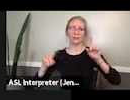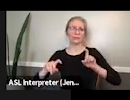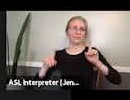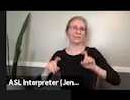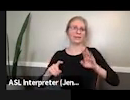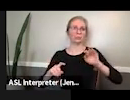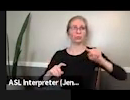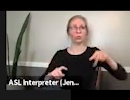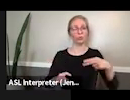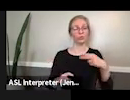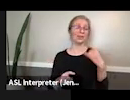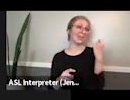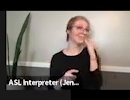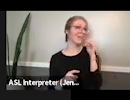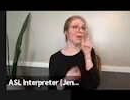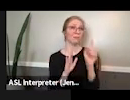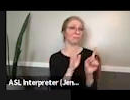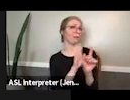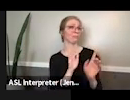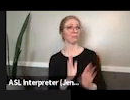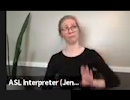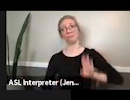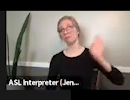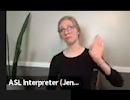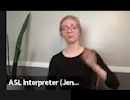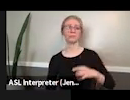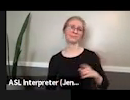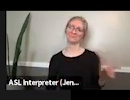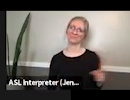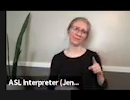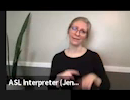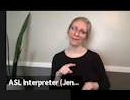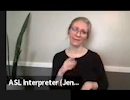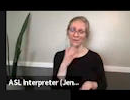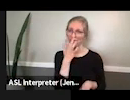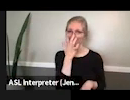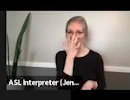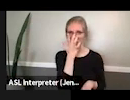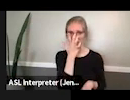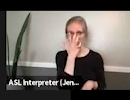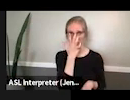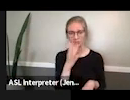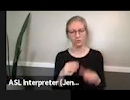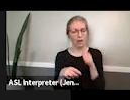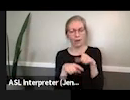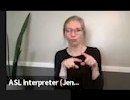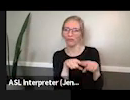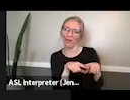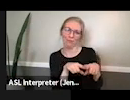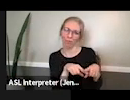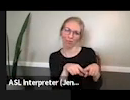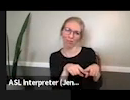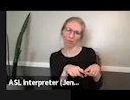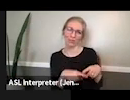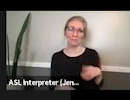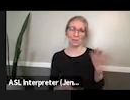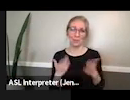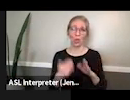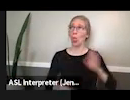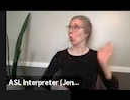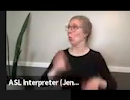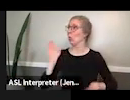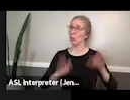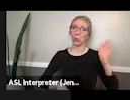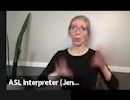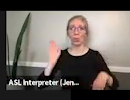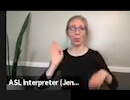hear a tone, raise your hand. They can't do that. So you can not do it reliably anyway. They'll just be raising their hand all the time